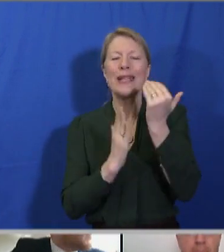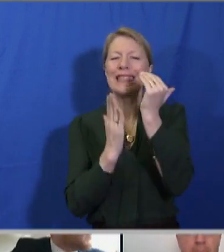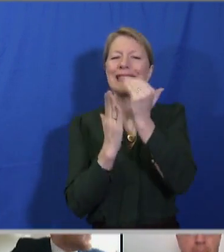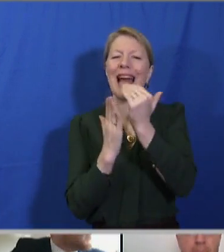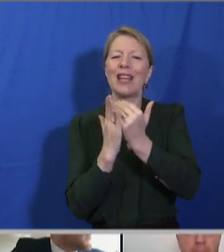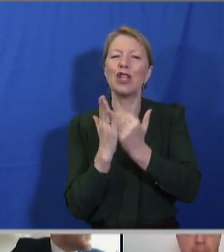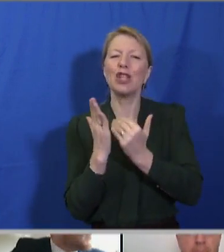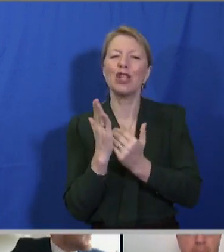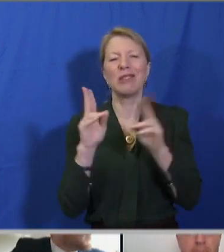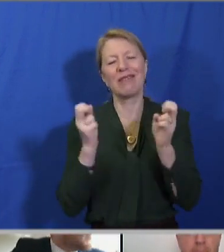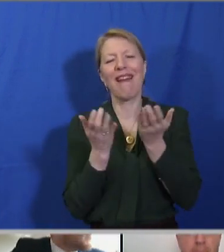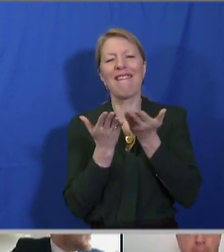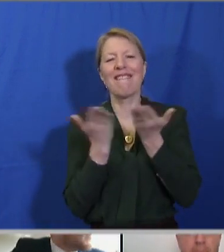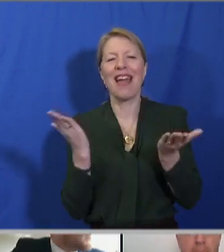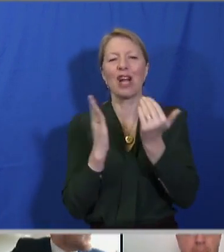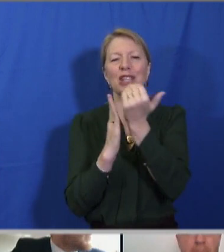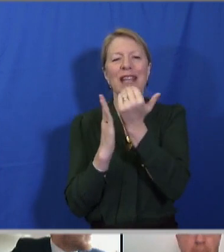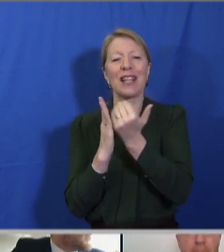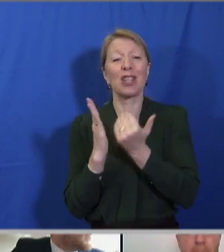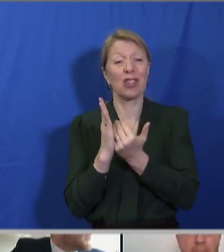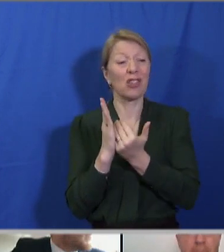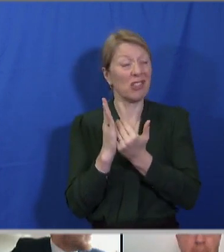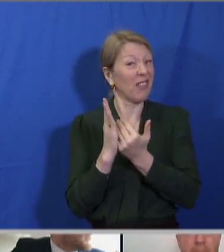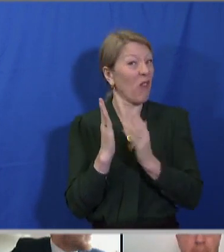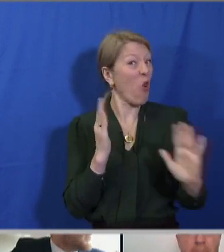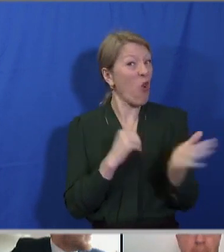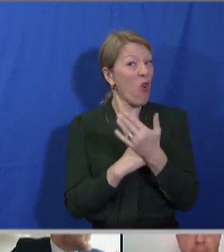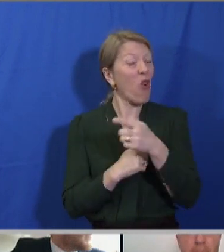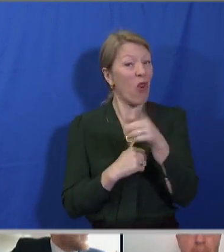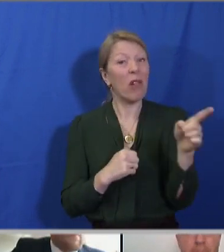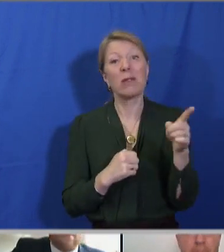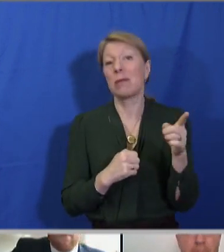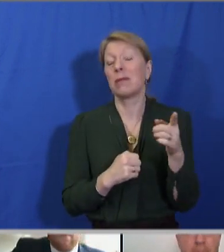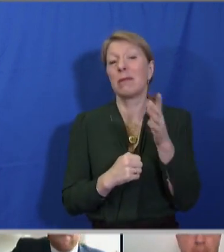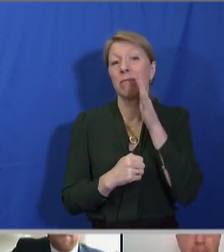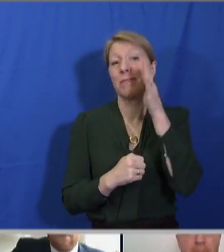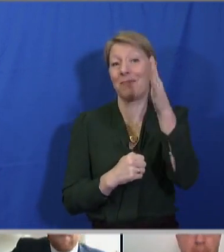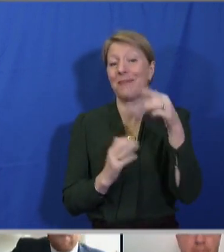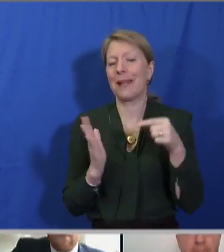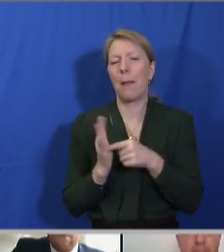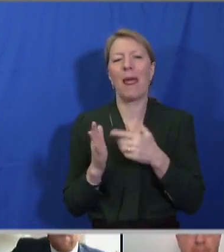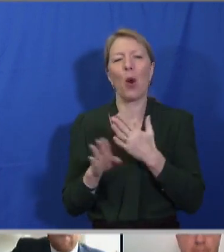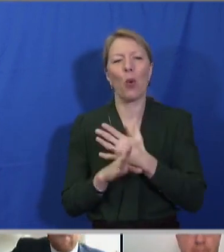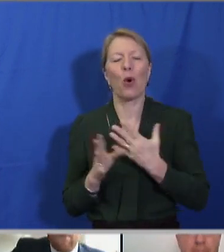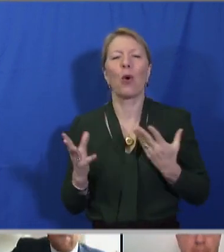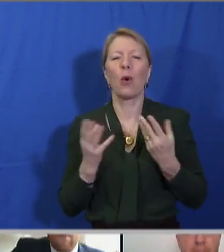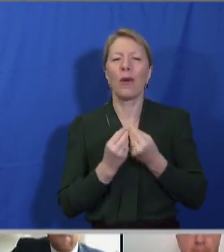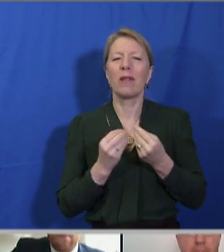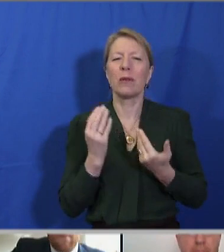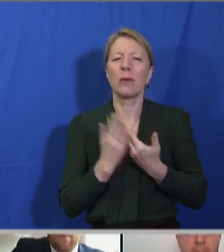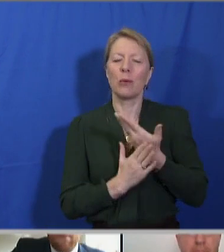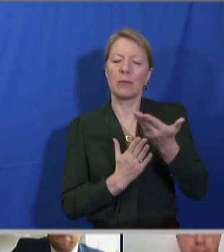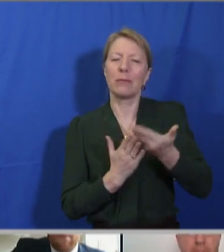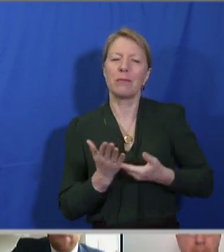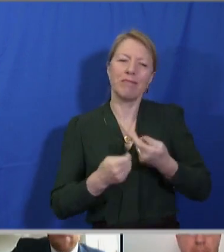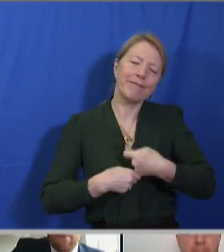the board. We will be appointing an independent chair to take this work forward, and this work will dovetail with the consultation on the reform of adult social